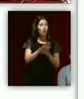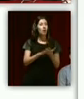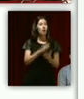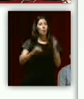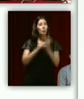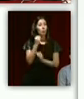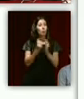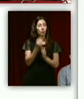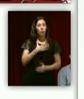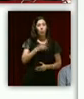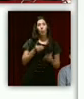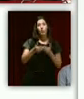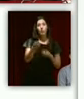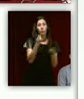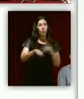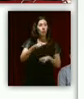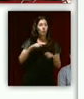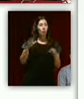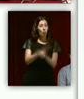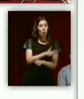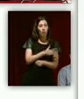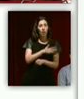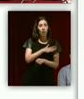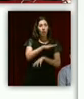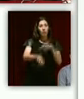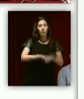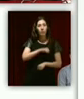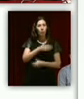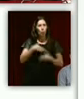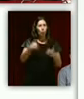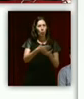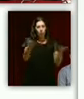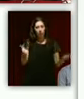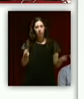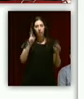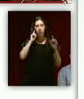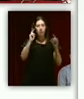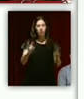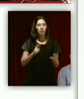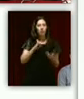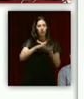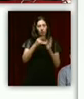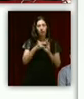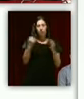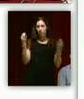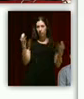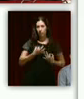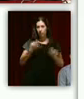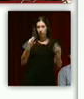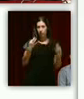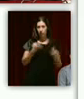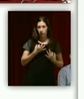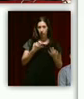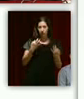The product should be marketable, should be reaching audiences.